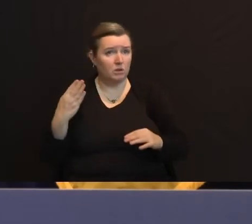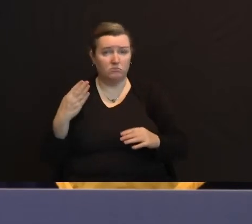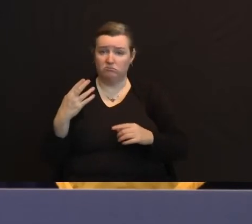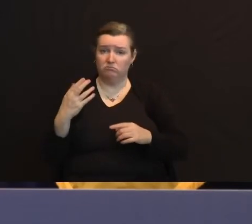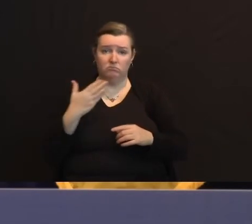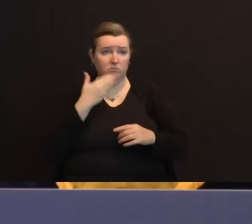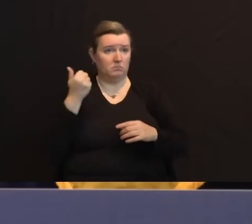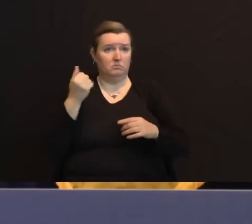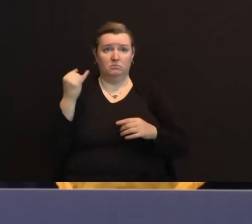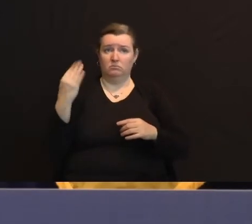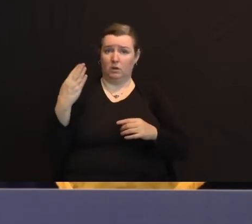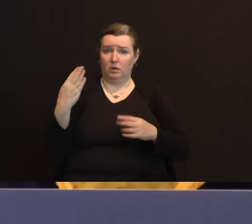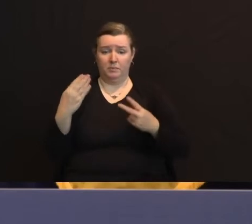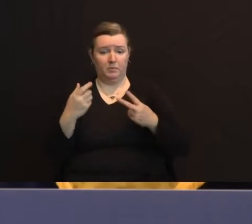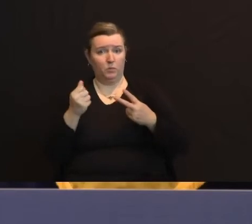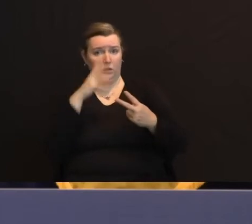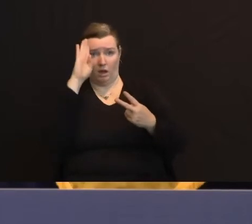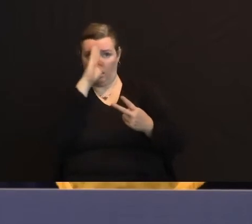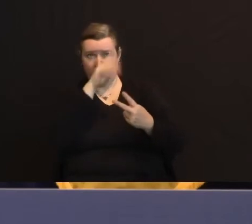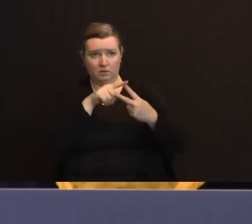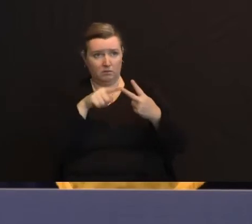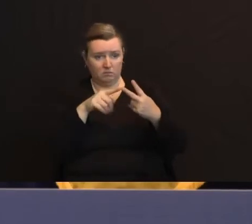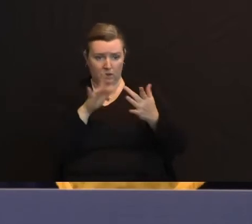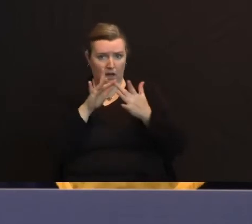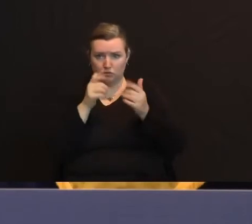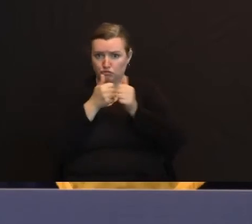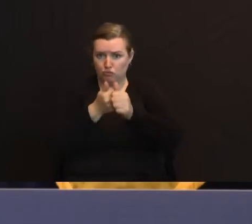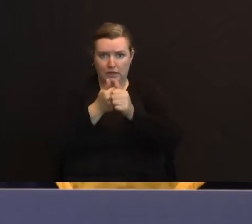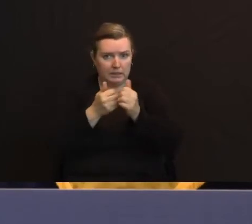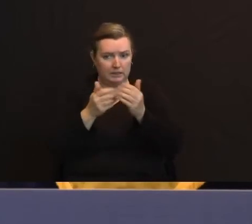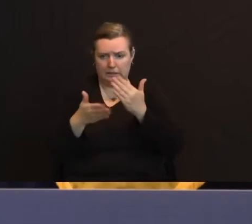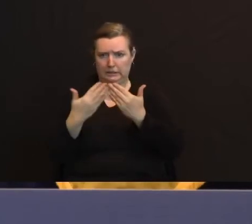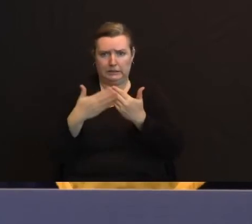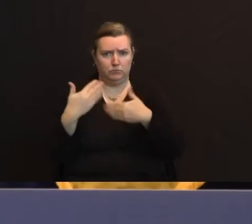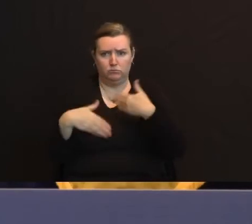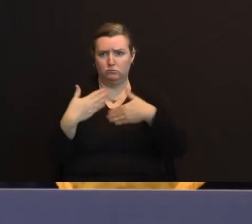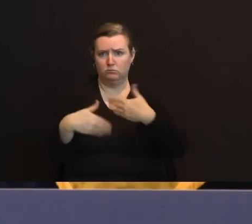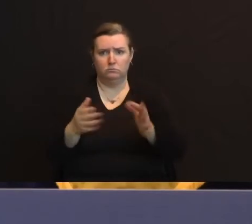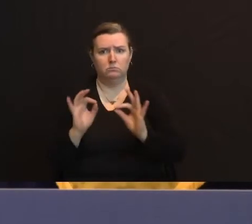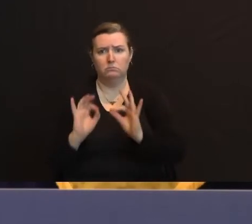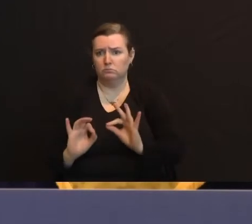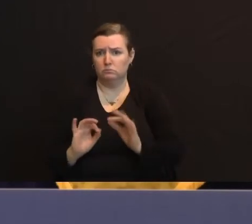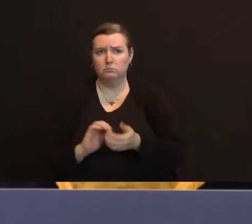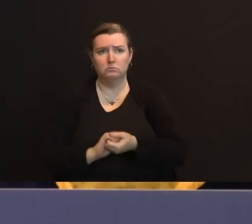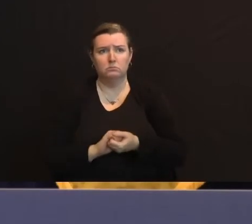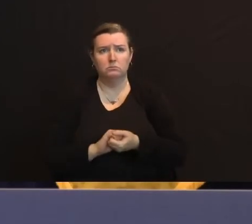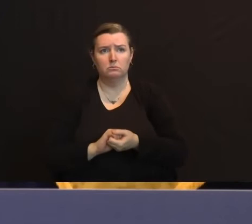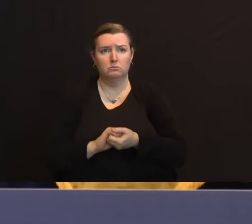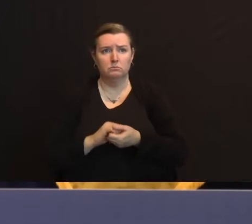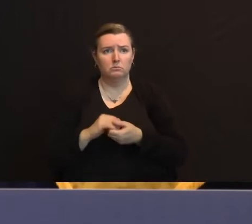our ability to contact trace. We'll come back to you, though, Dan. Will you come back with any more color on